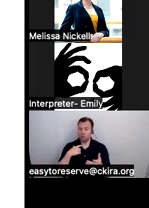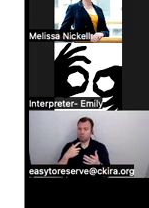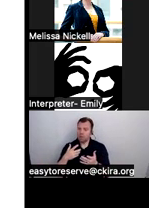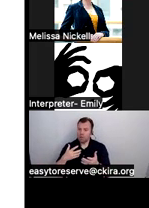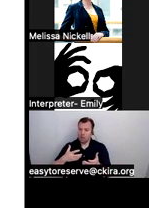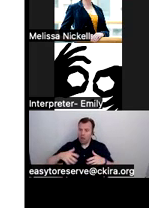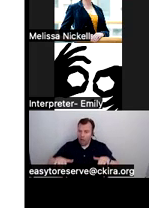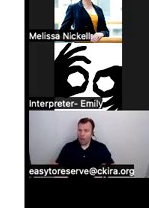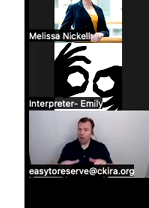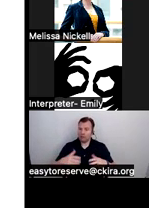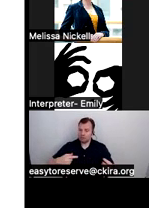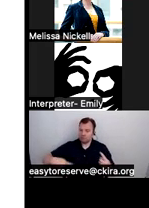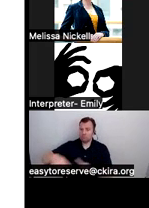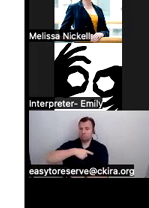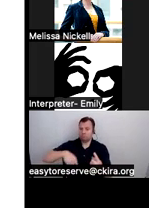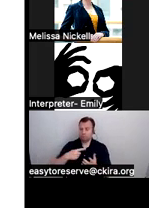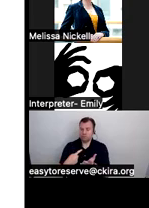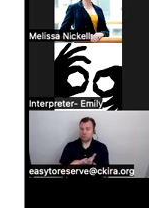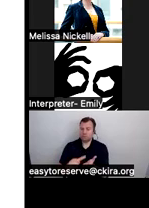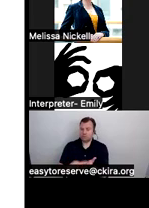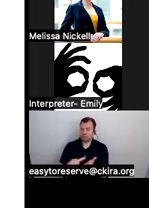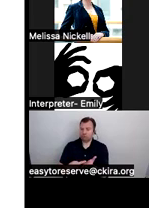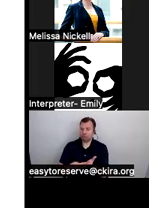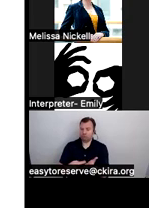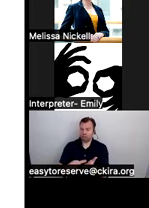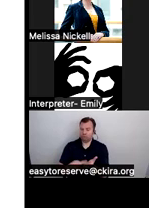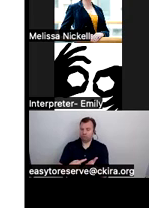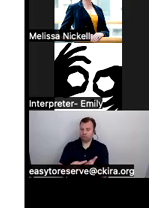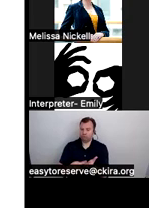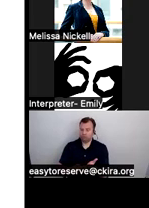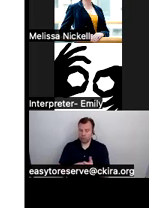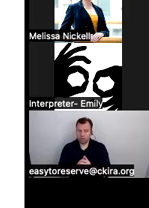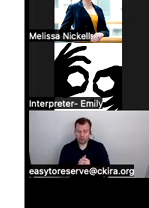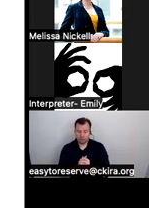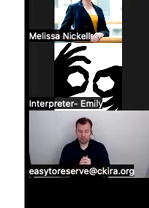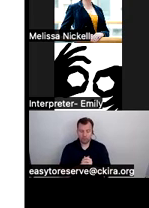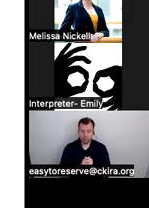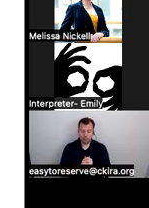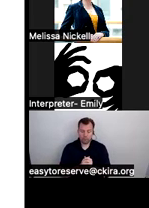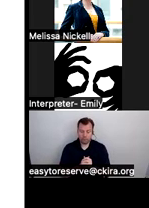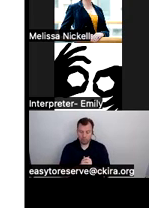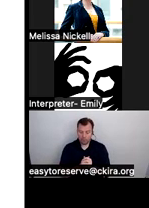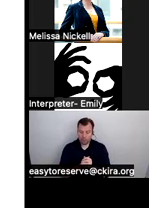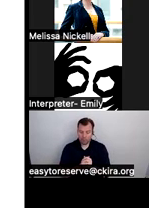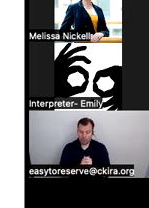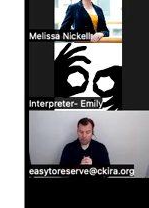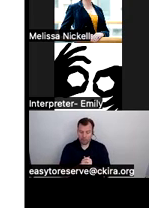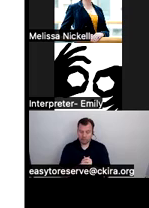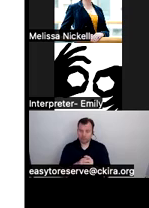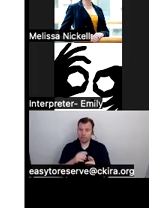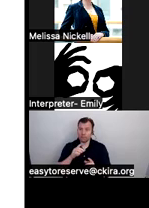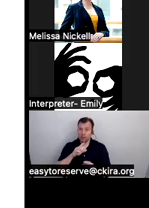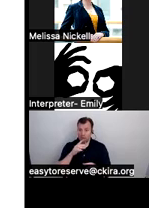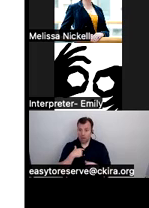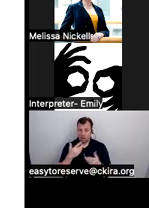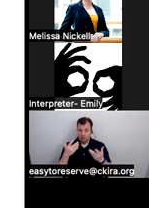discussion among other members of the review panel about that grant application. But at some point, the review has